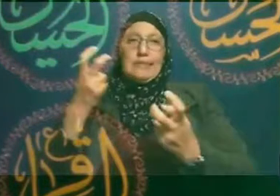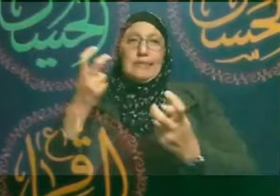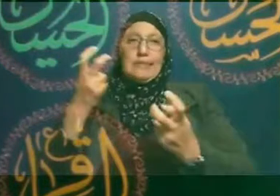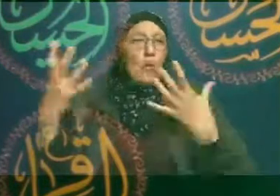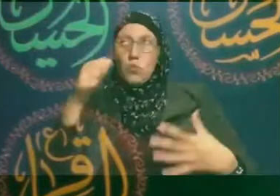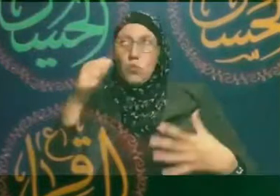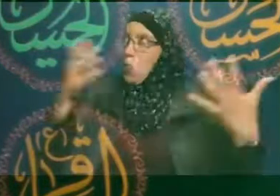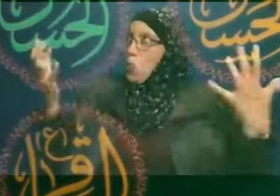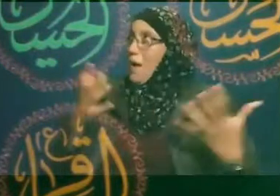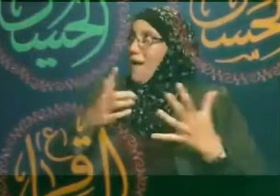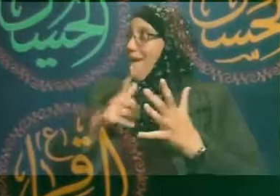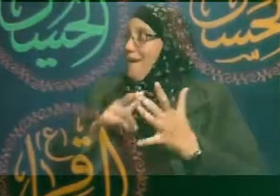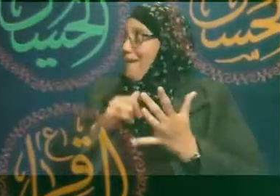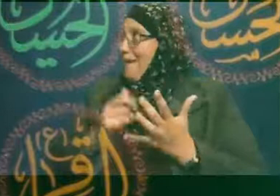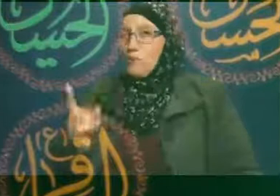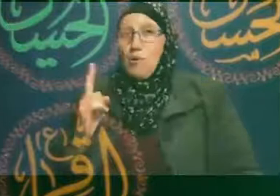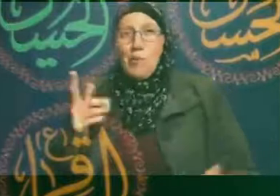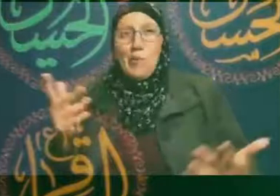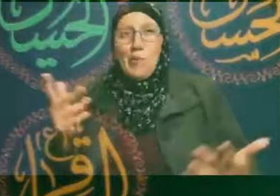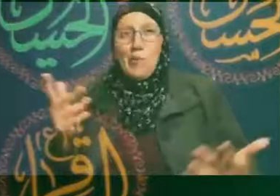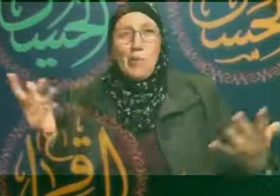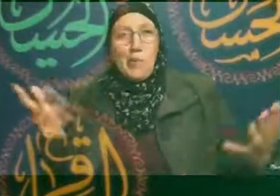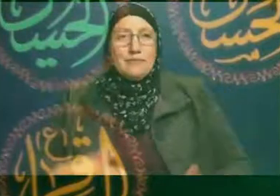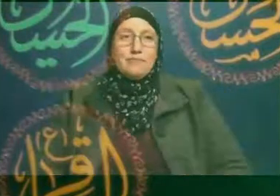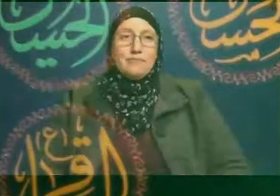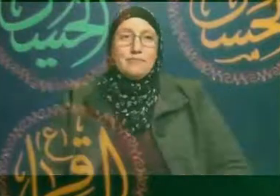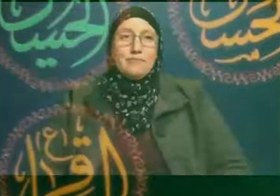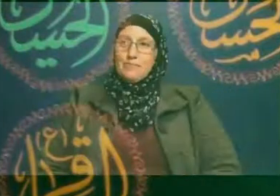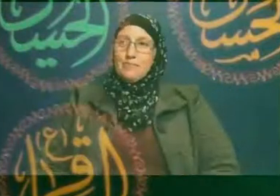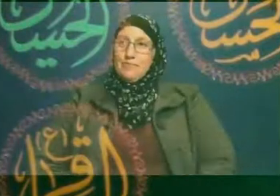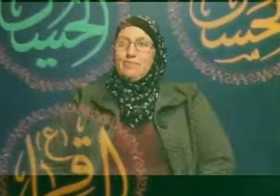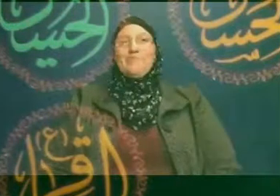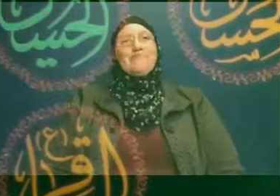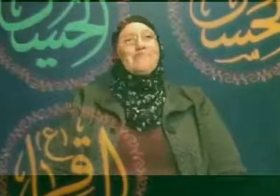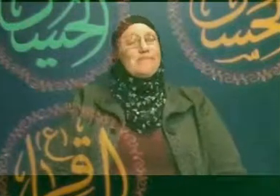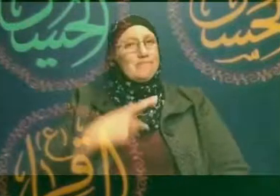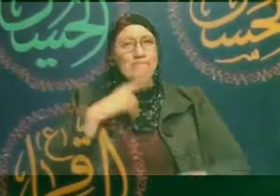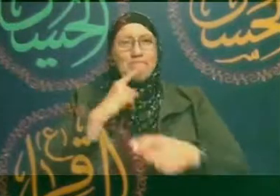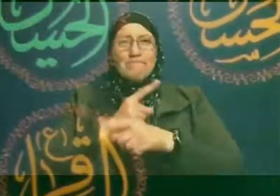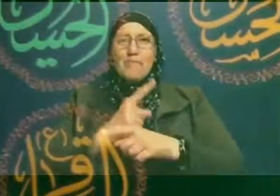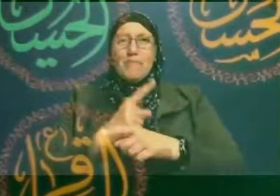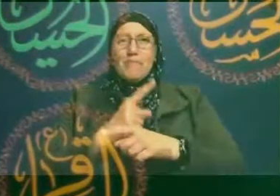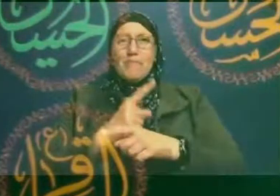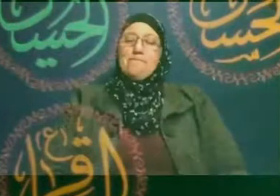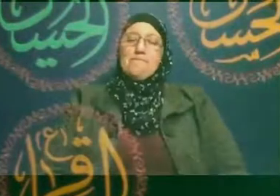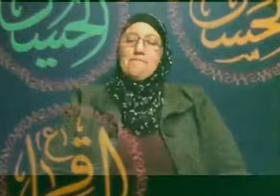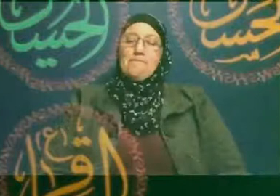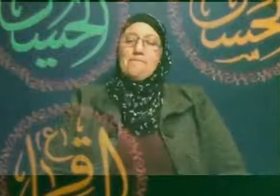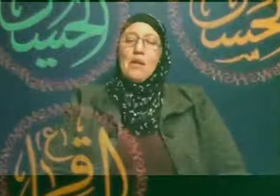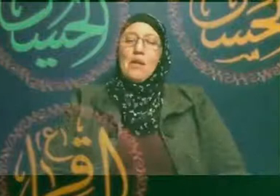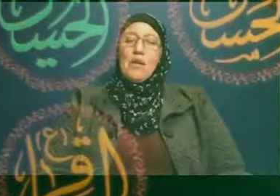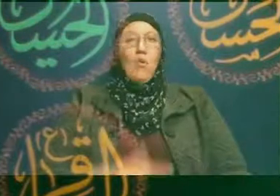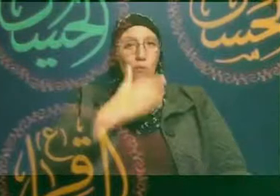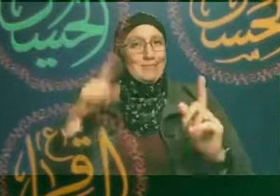I mentioned this because before the month of Ramadan, a young lady contacted me and she goes,